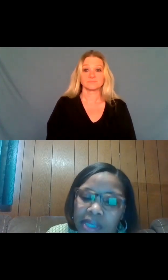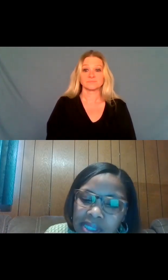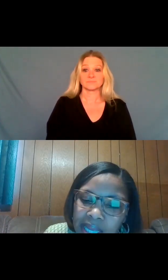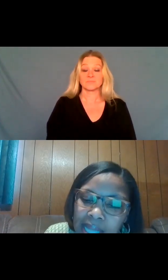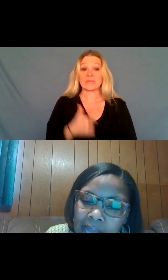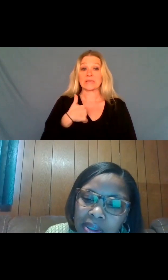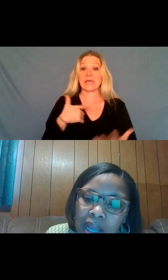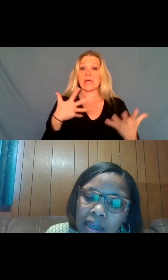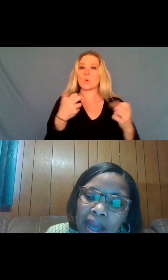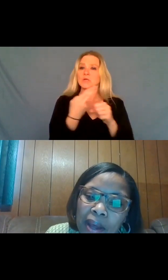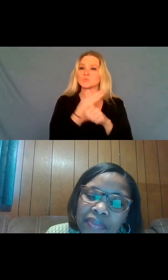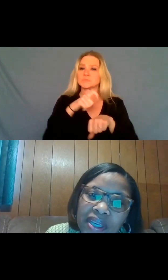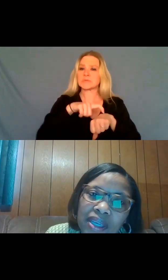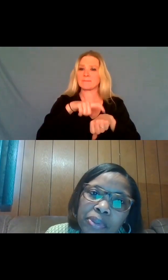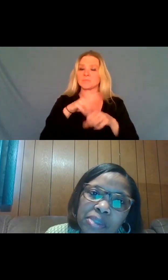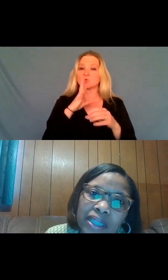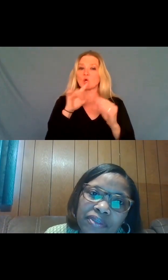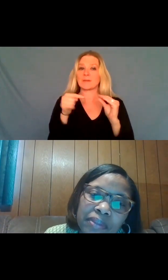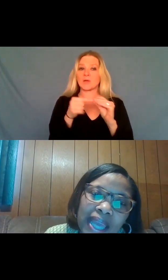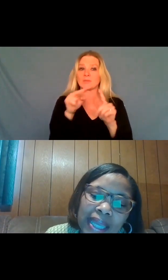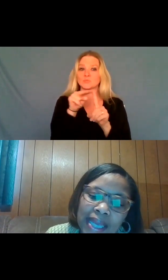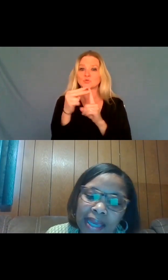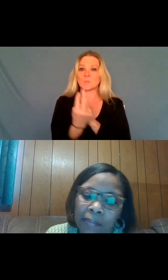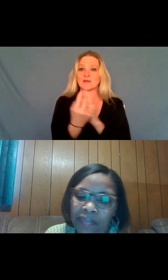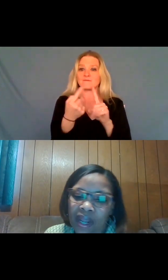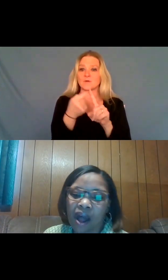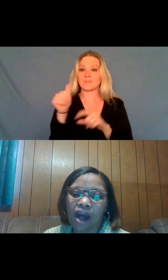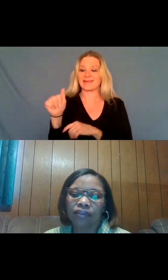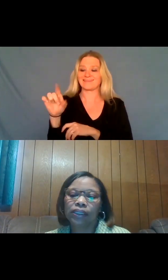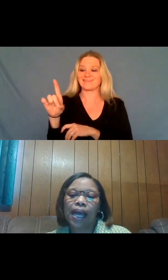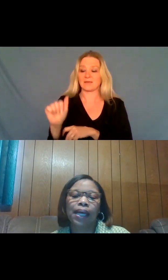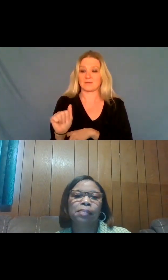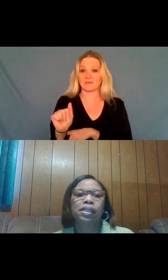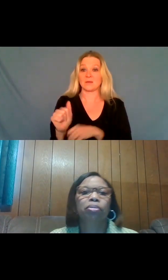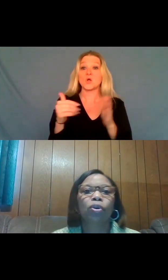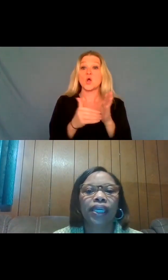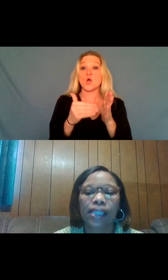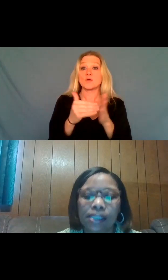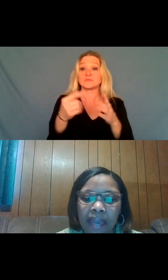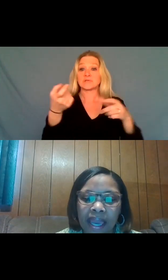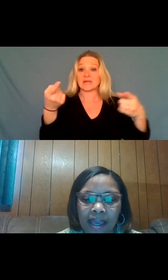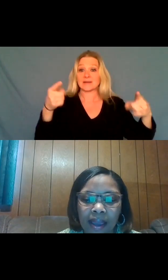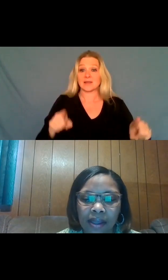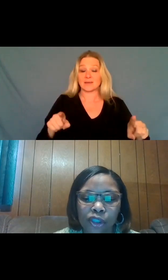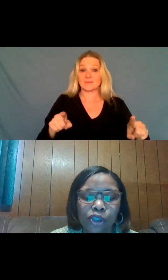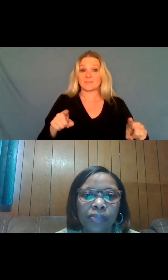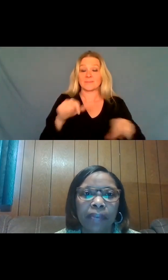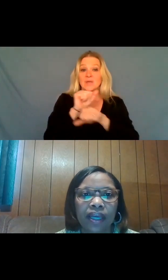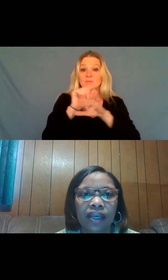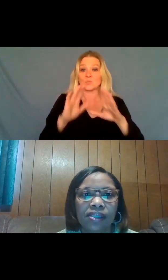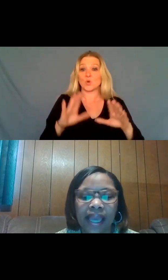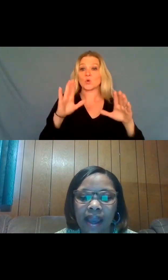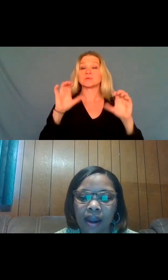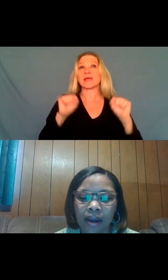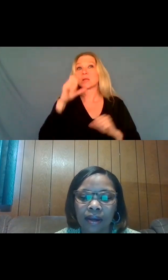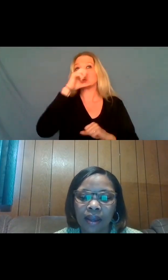I want to take time to talk about the perspective from the ADA. Oftentimes, employees may assume that